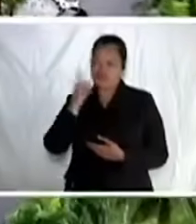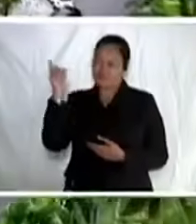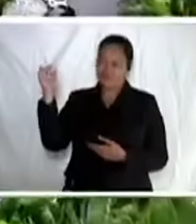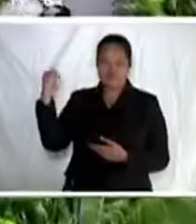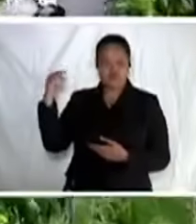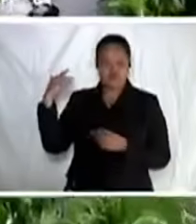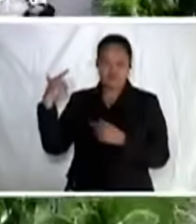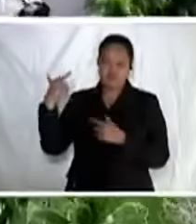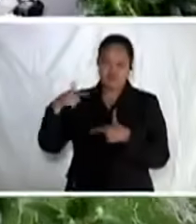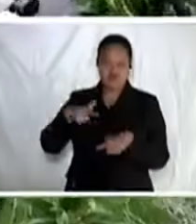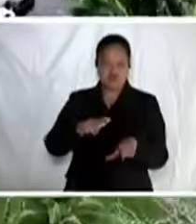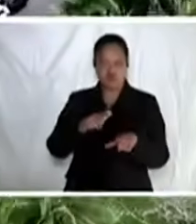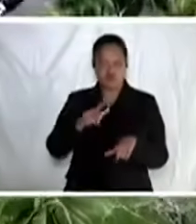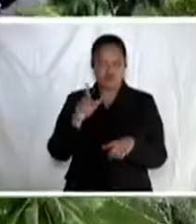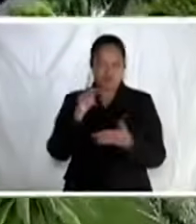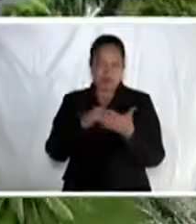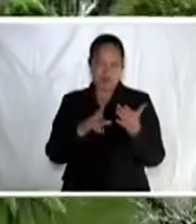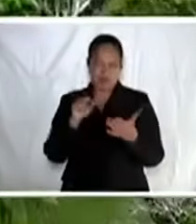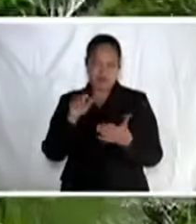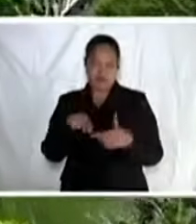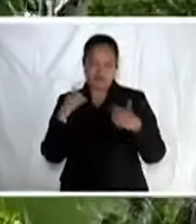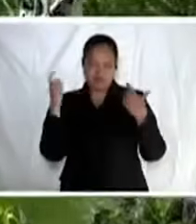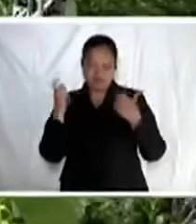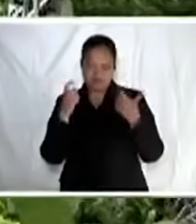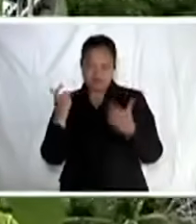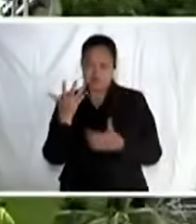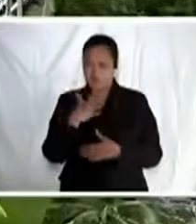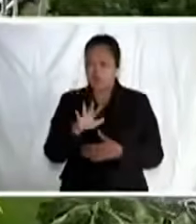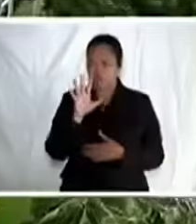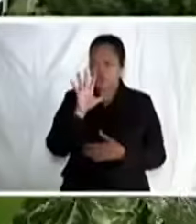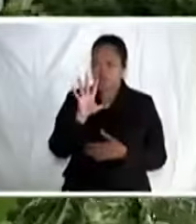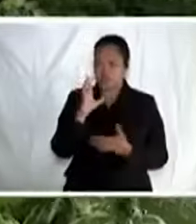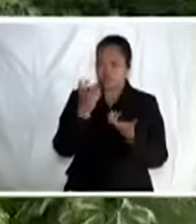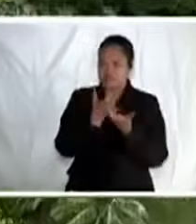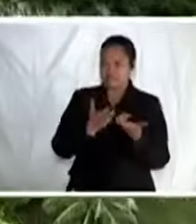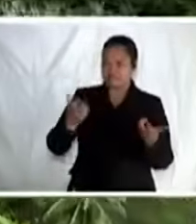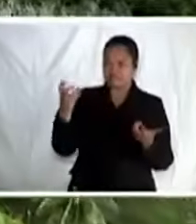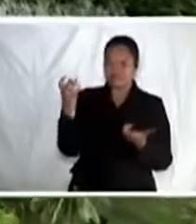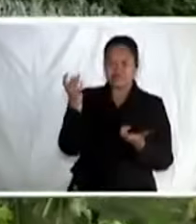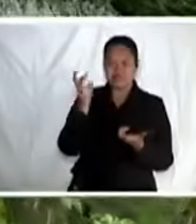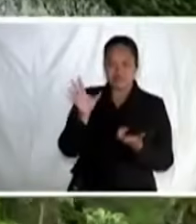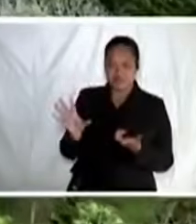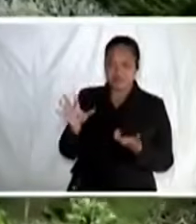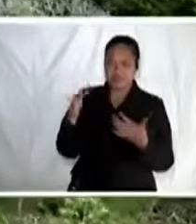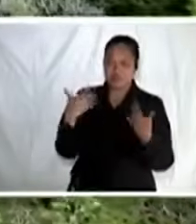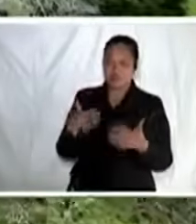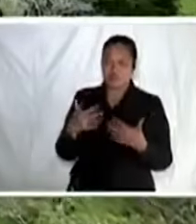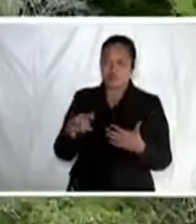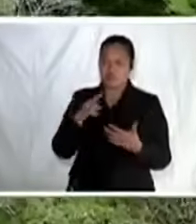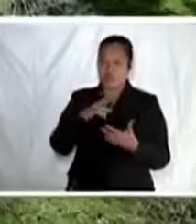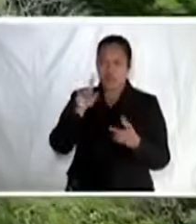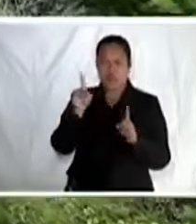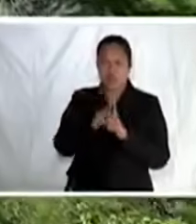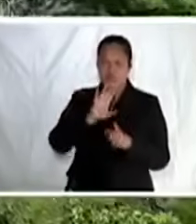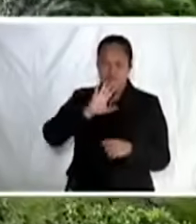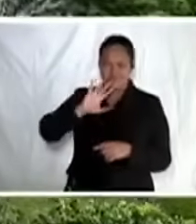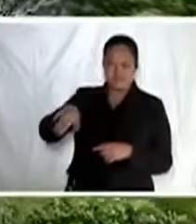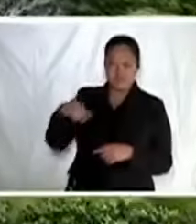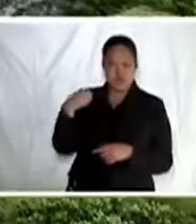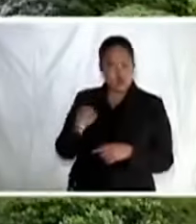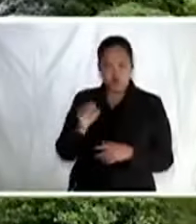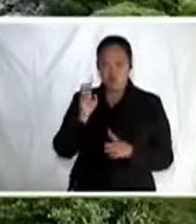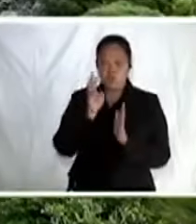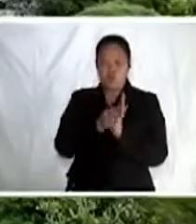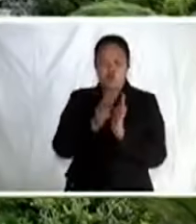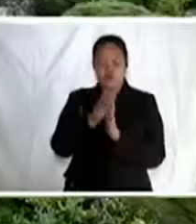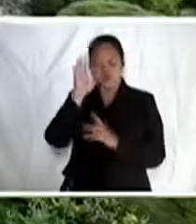of history, 55 years of independence is nothing to brush aside. It is a moment to celebrate each and